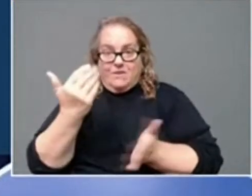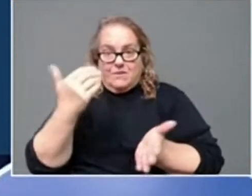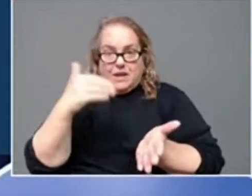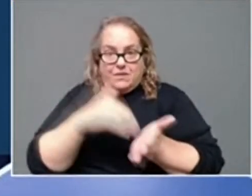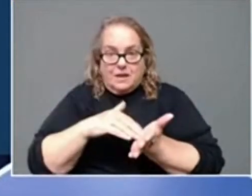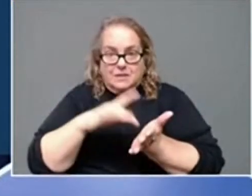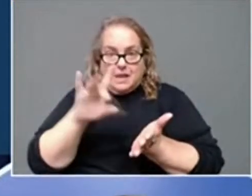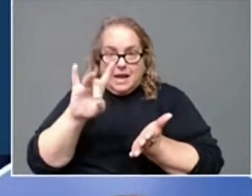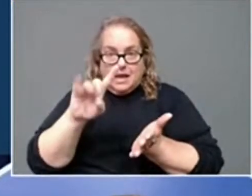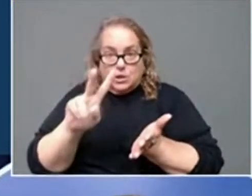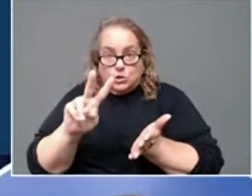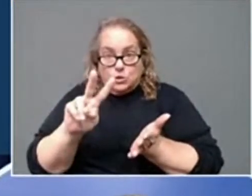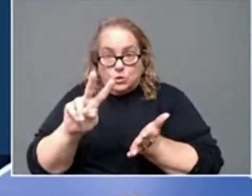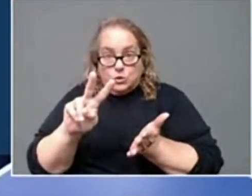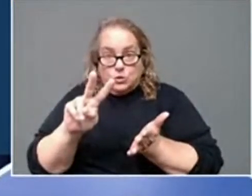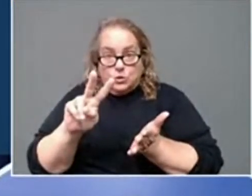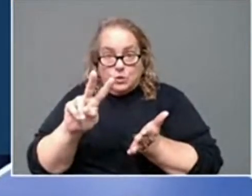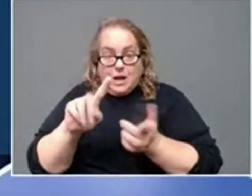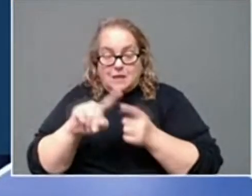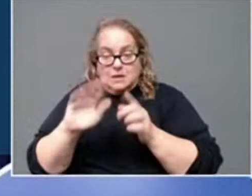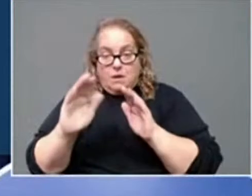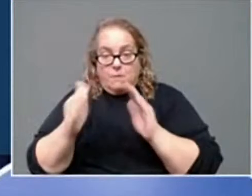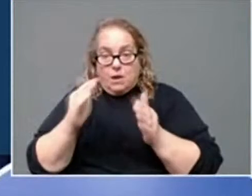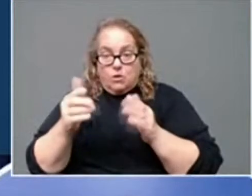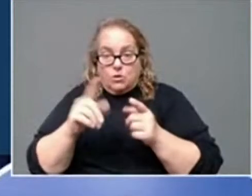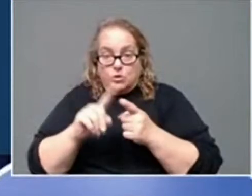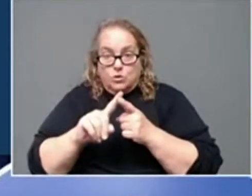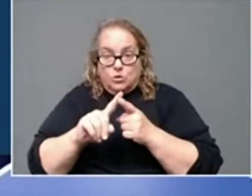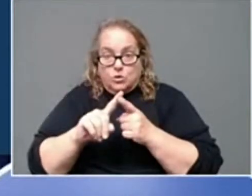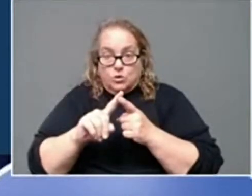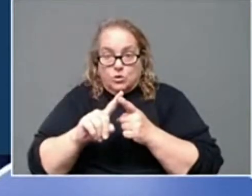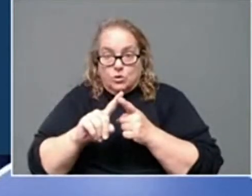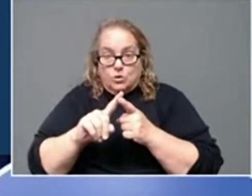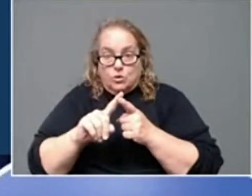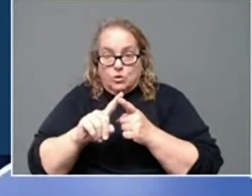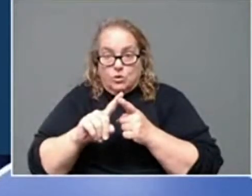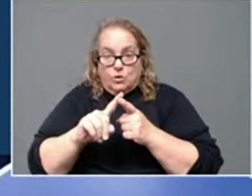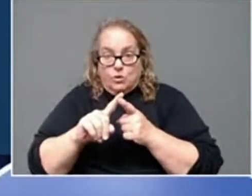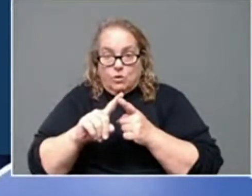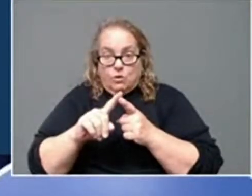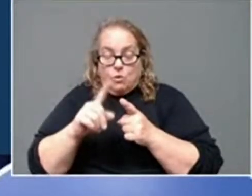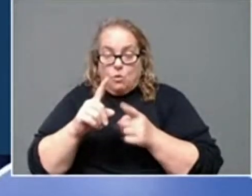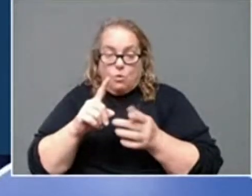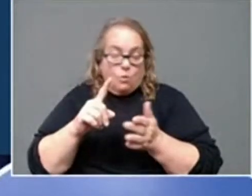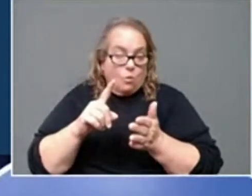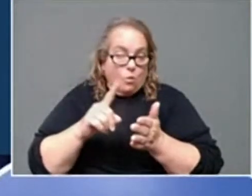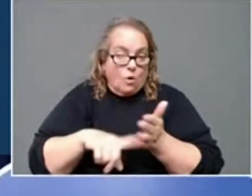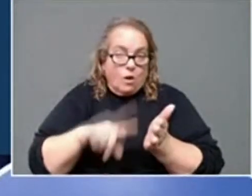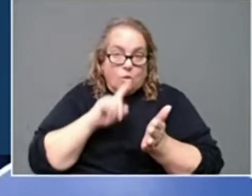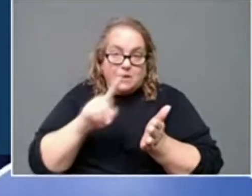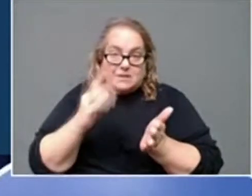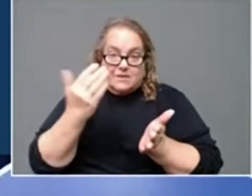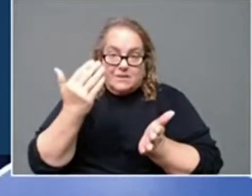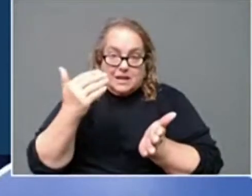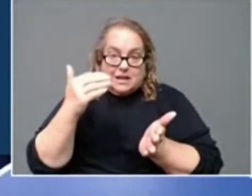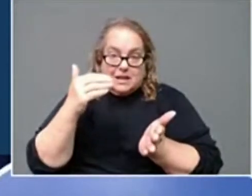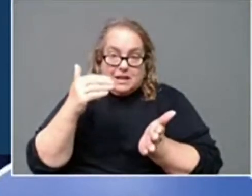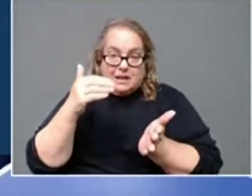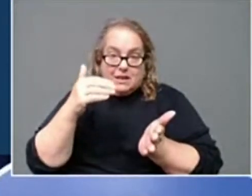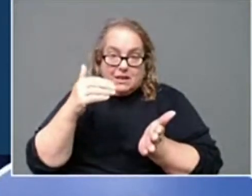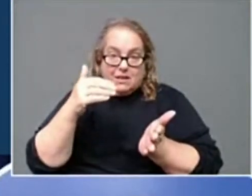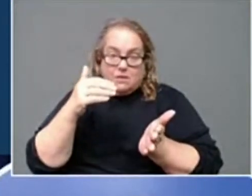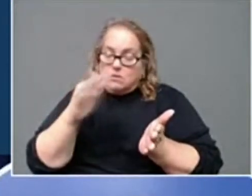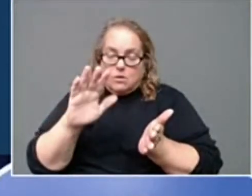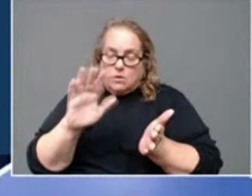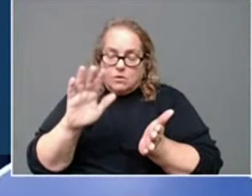15,082 as compared to ultimately what was 15. I'm sorry,